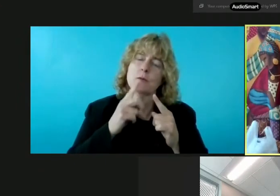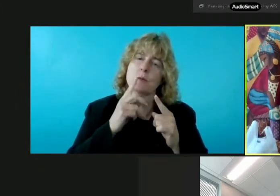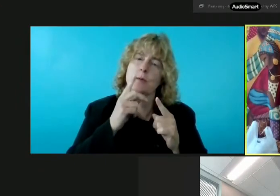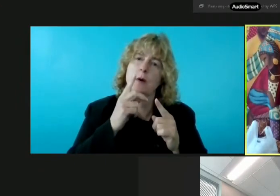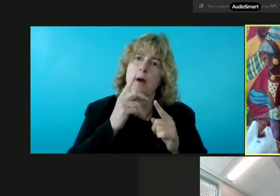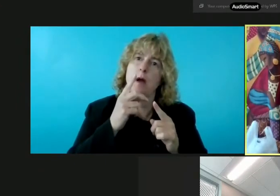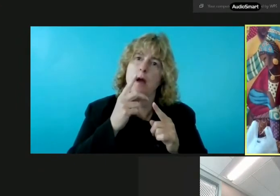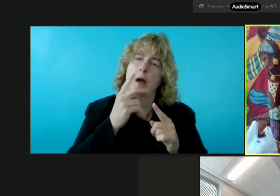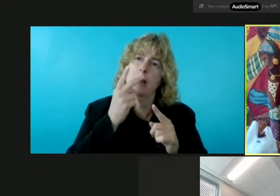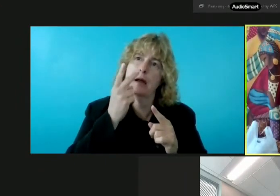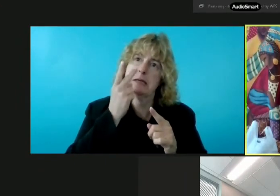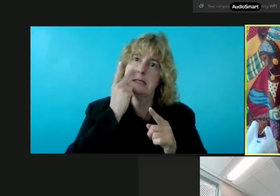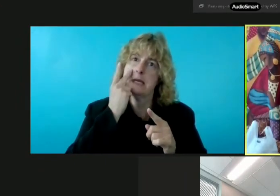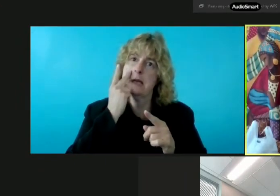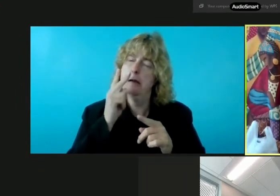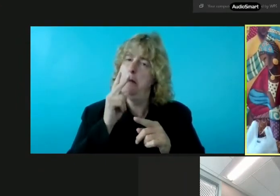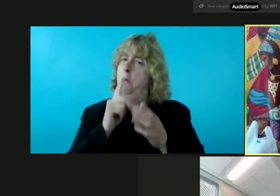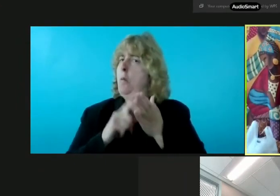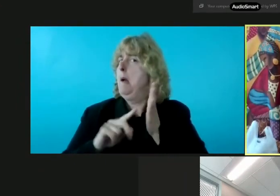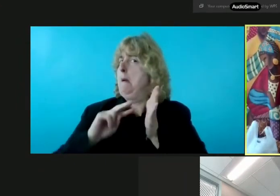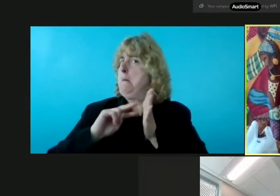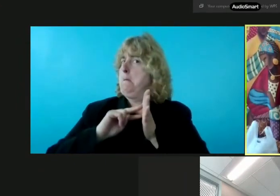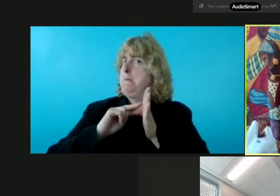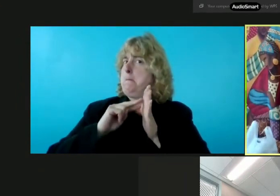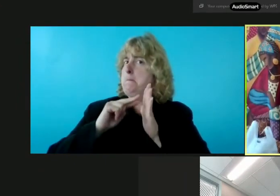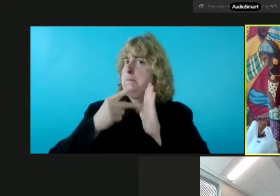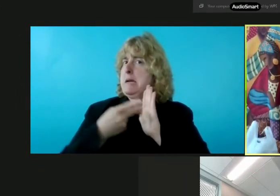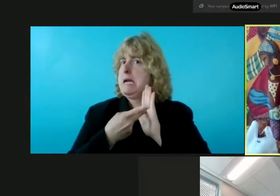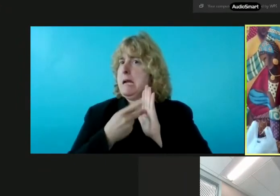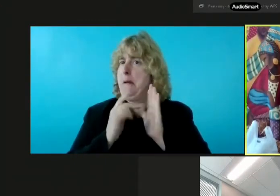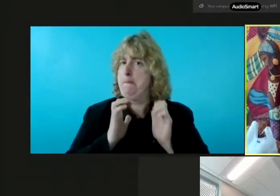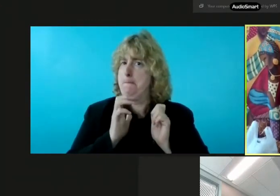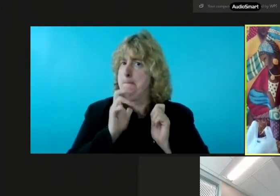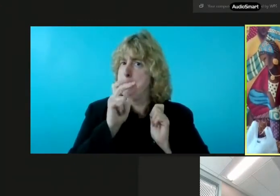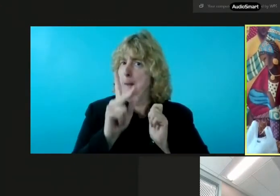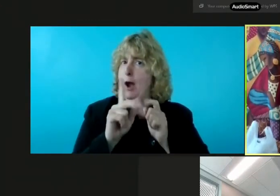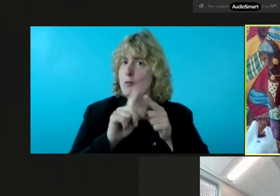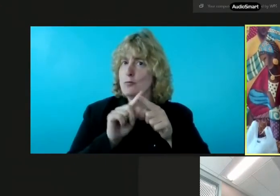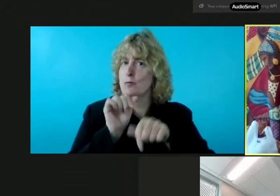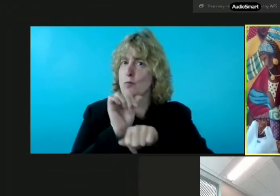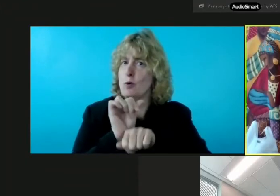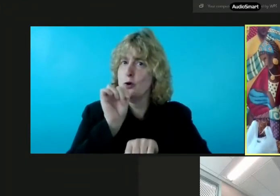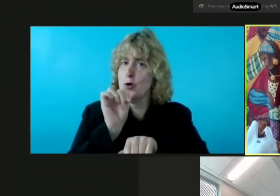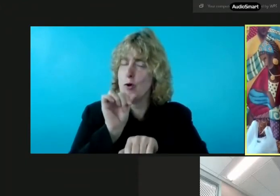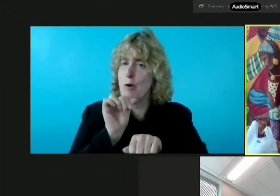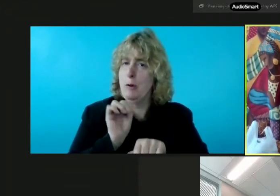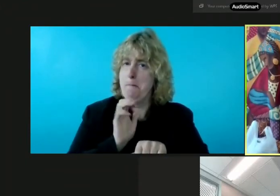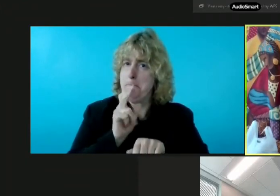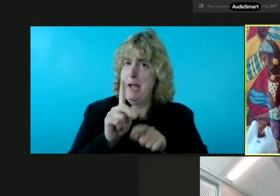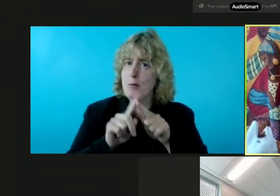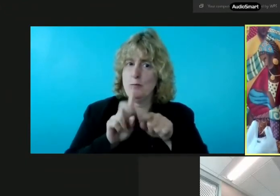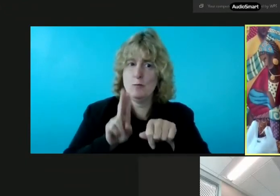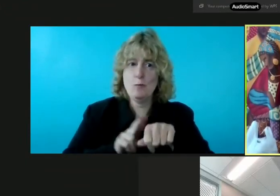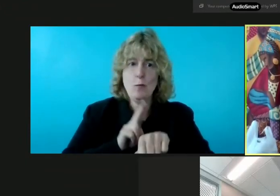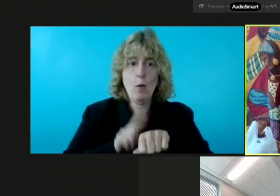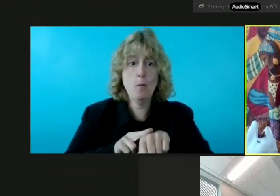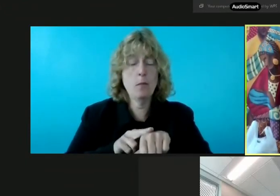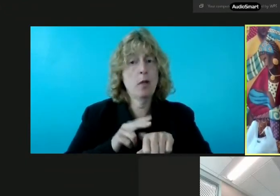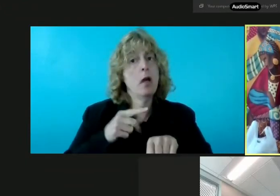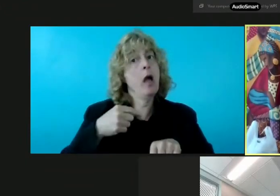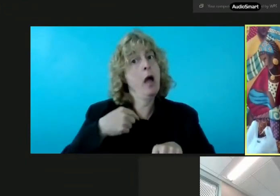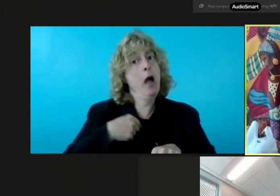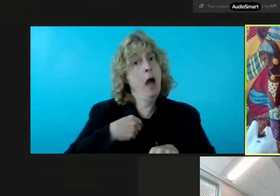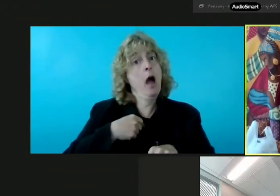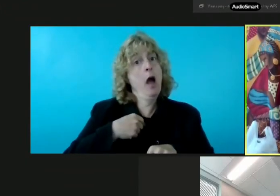back to work? What is this discussion around back to normal? And certainly I wear the hat of being an employer, but by the